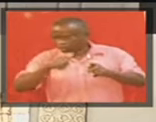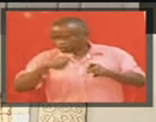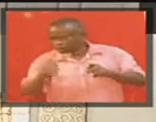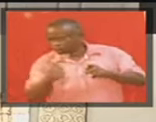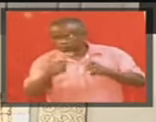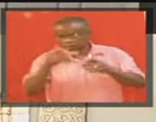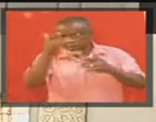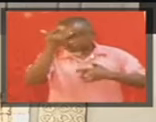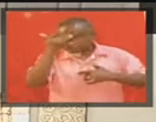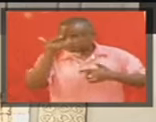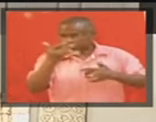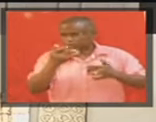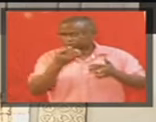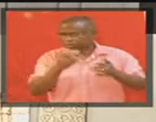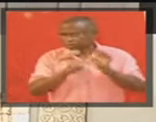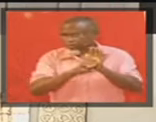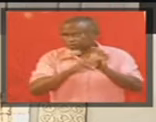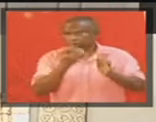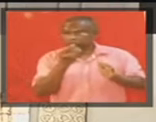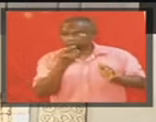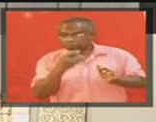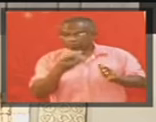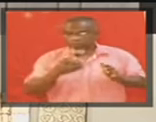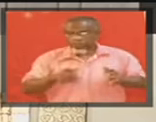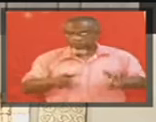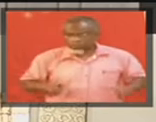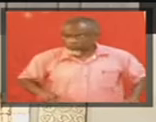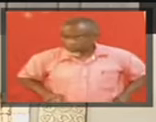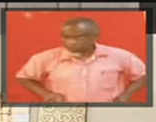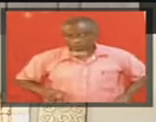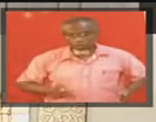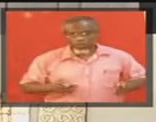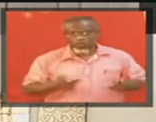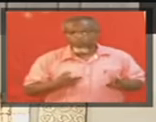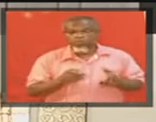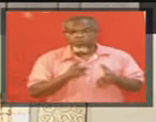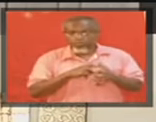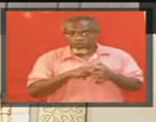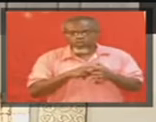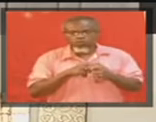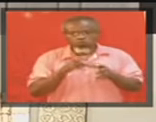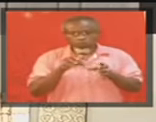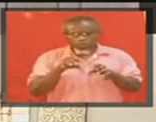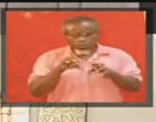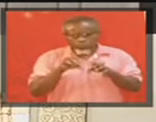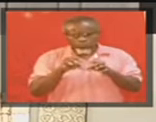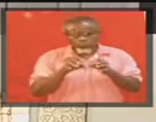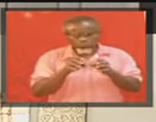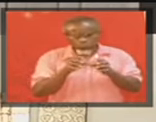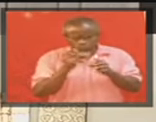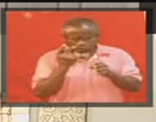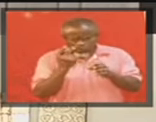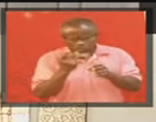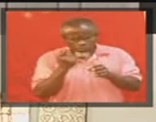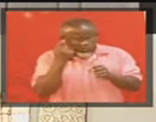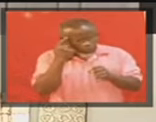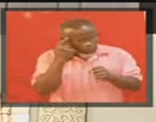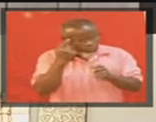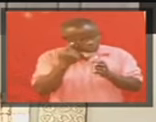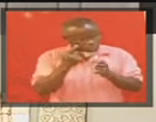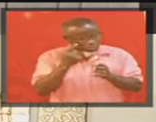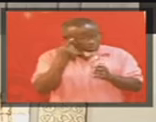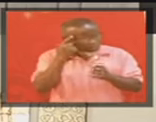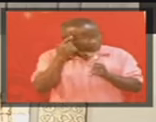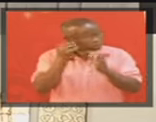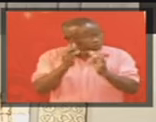like diabetes or hypertension, those things will be used to give us an assessment of